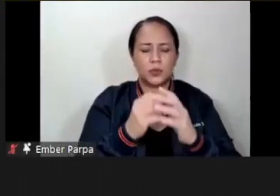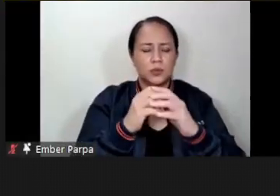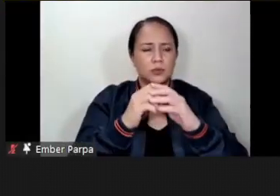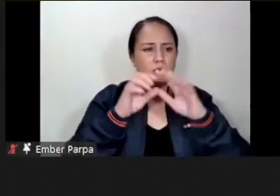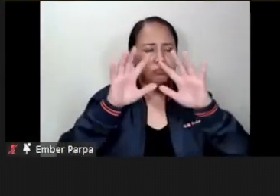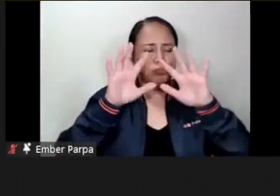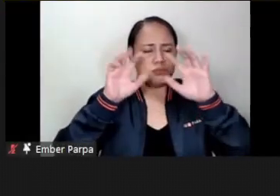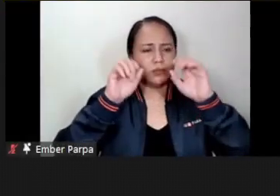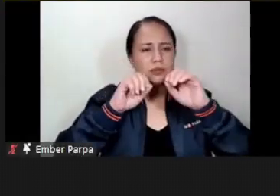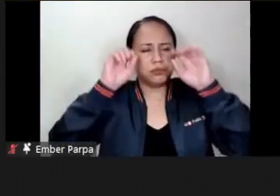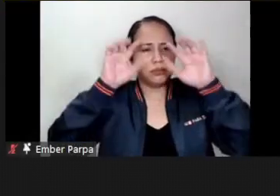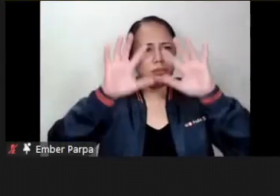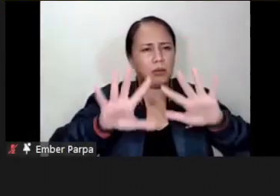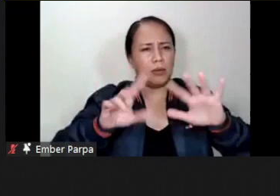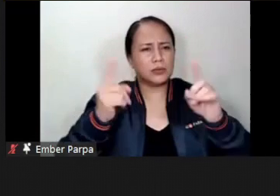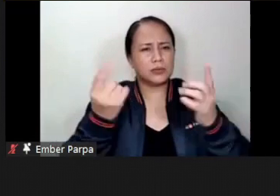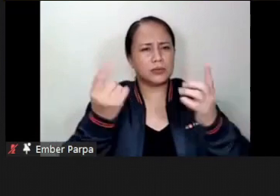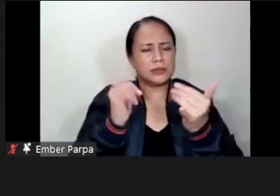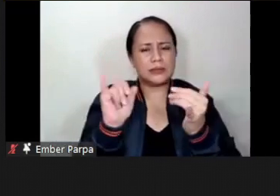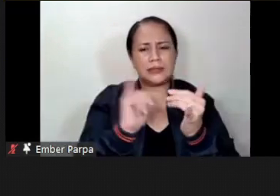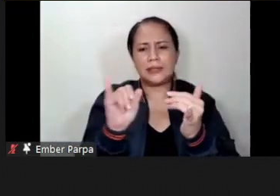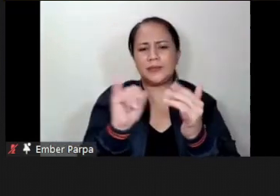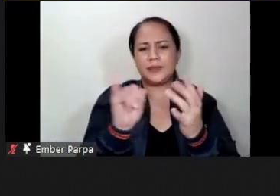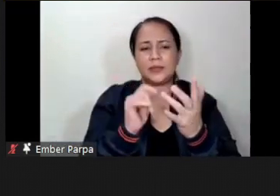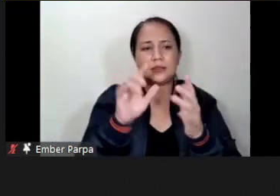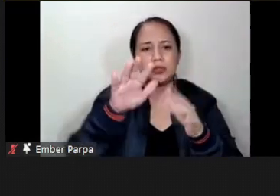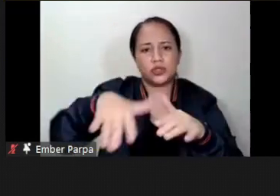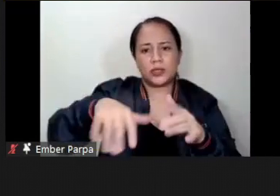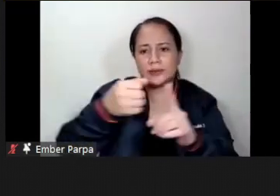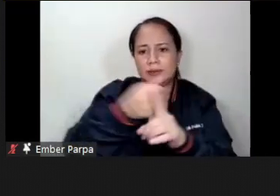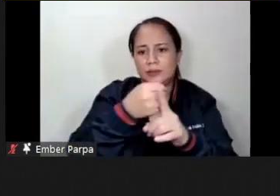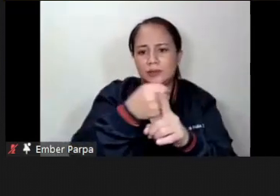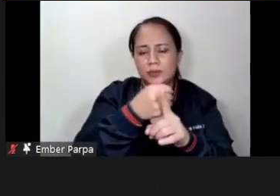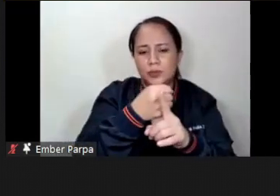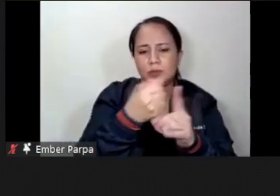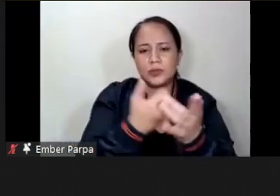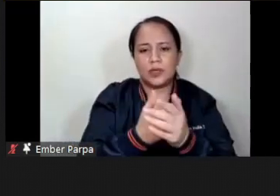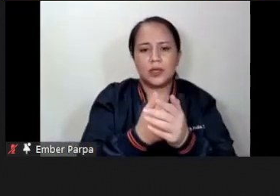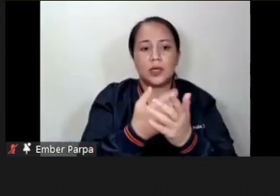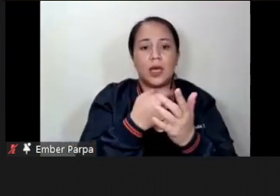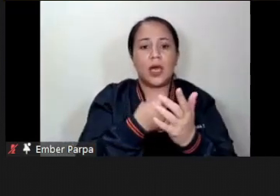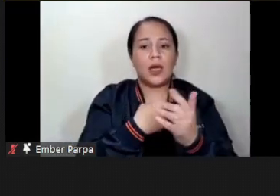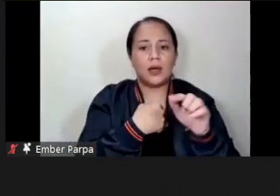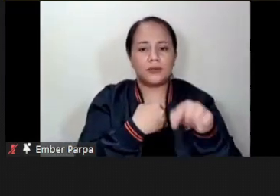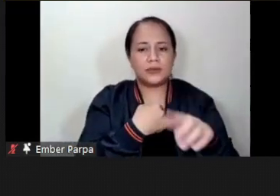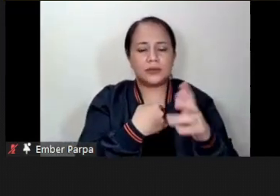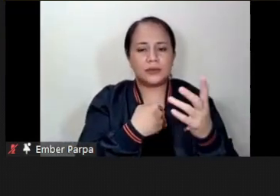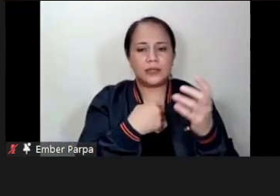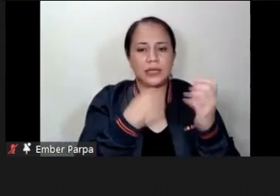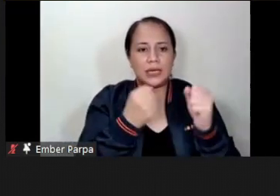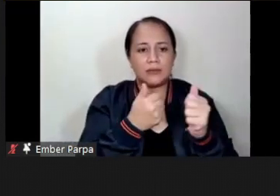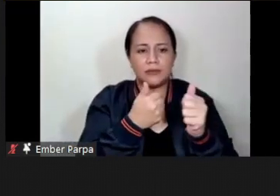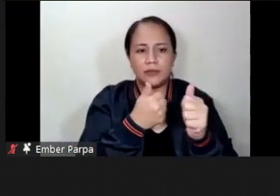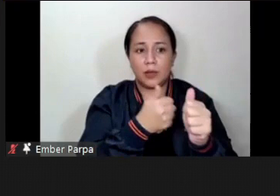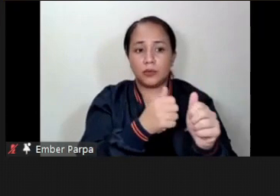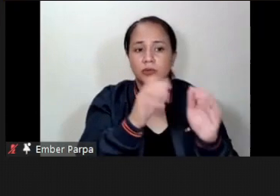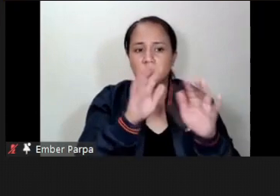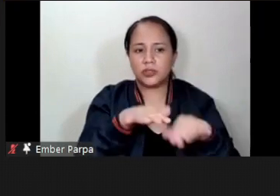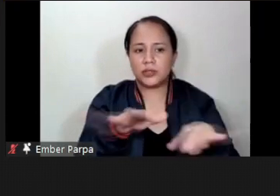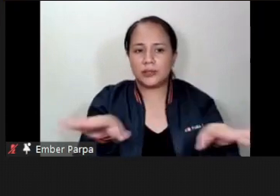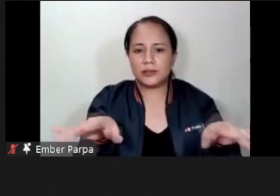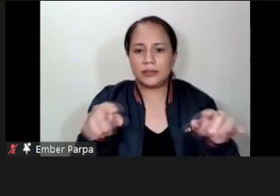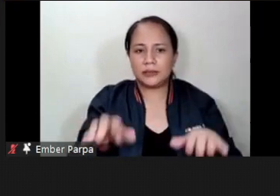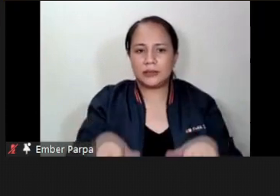and very aptly titled, since child abuse casts a dark shadow that can follow children to